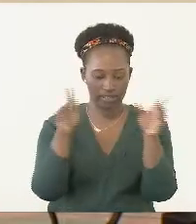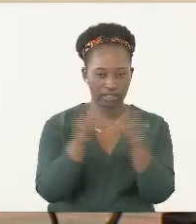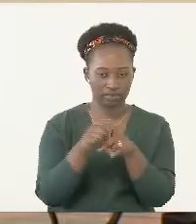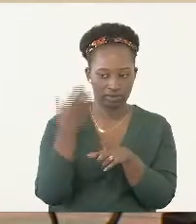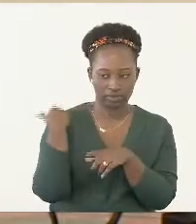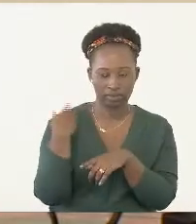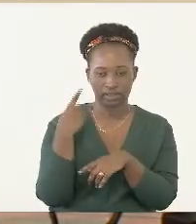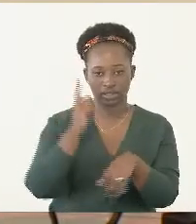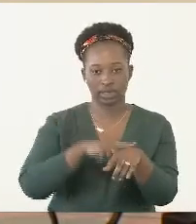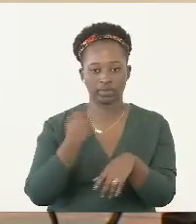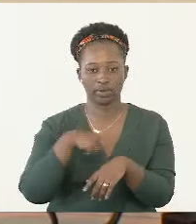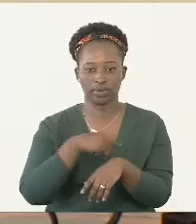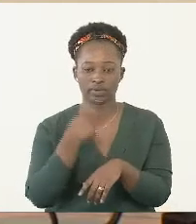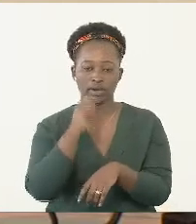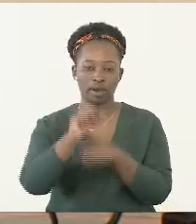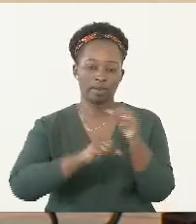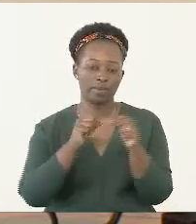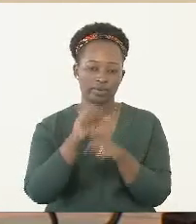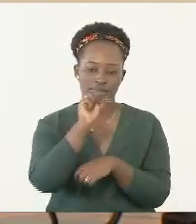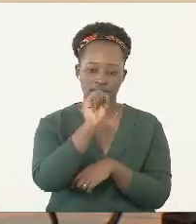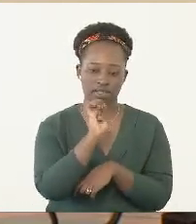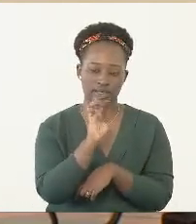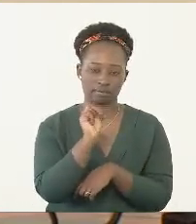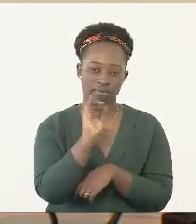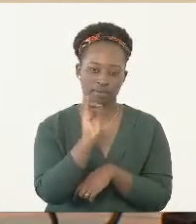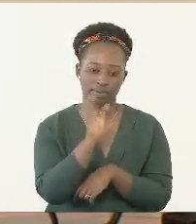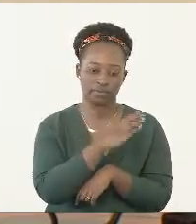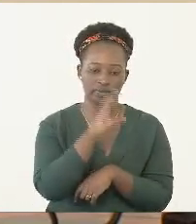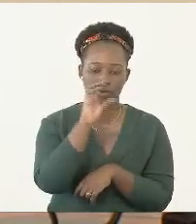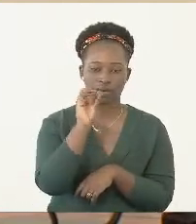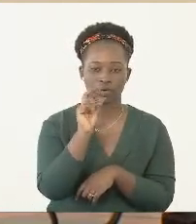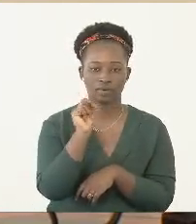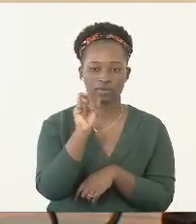time, is about semi-conservative hypothesis. So what does